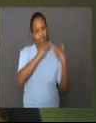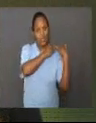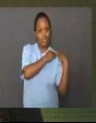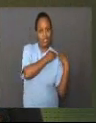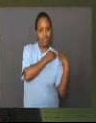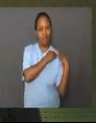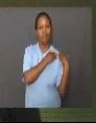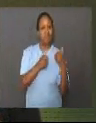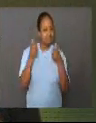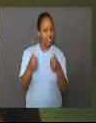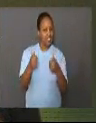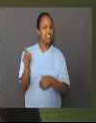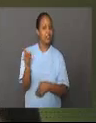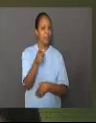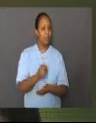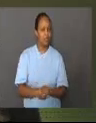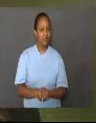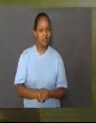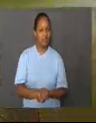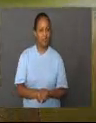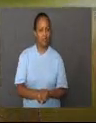burdens are excellent.